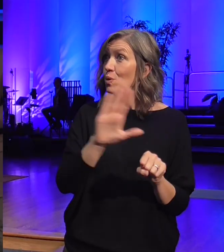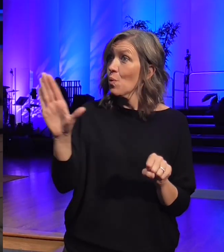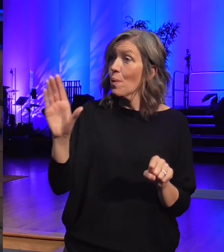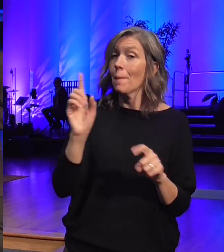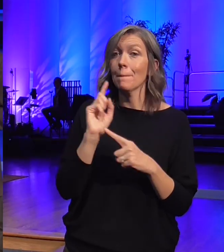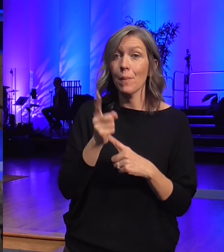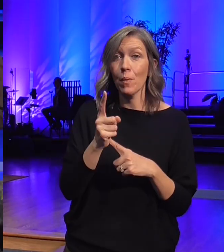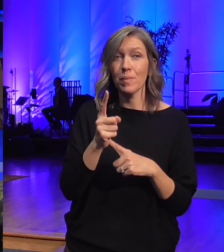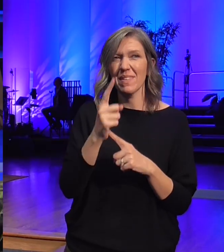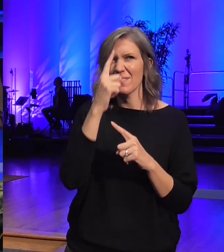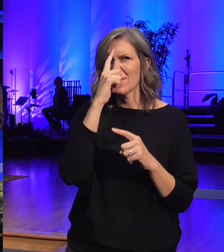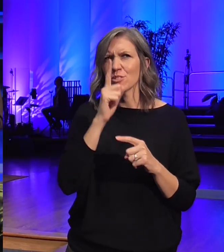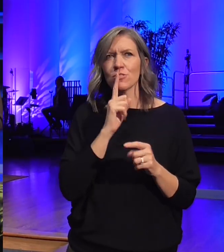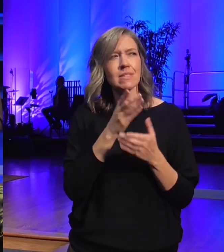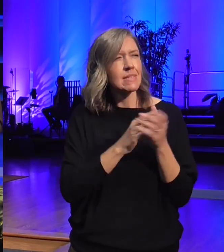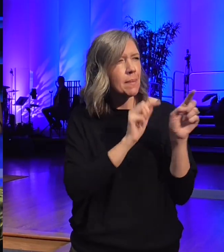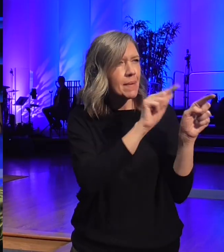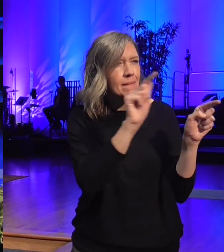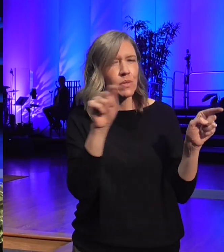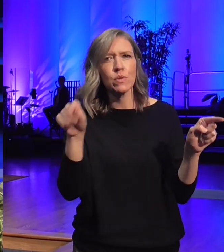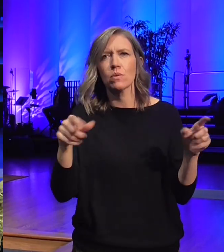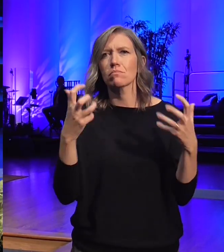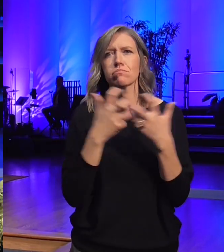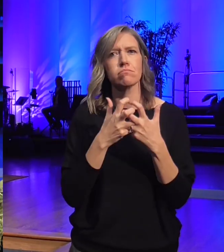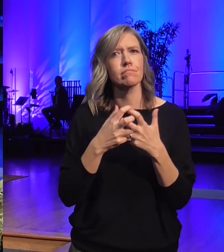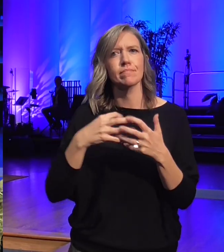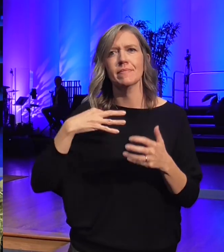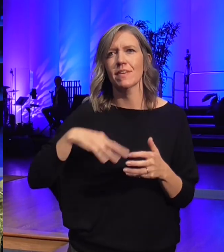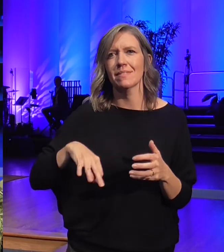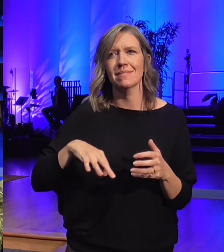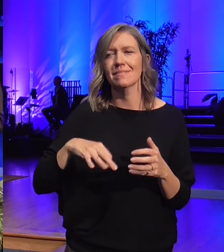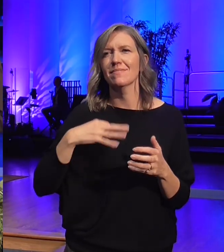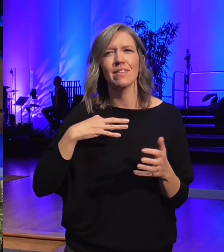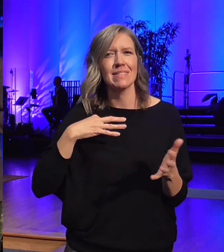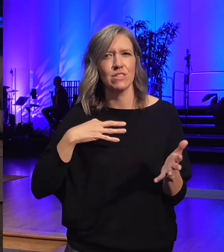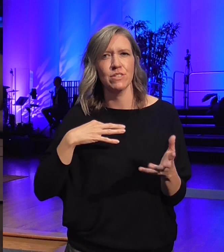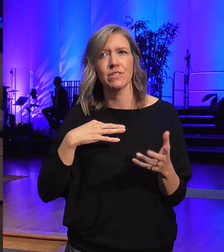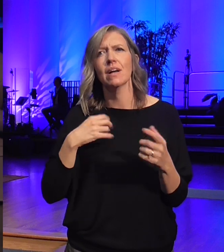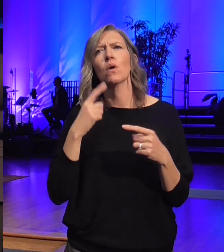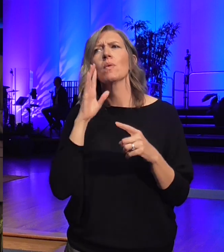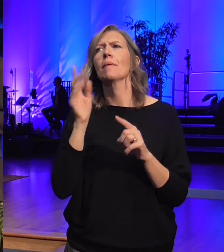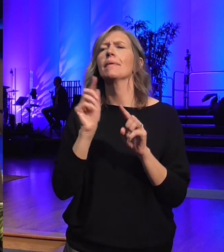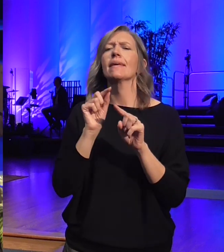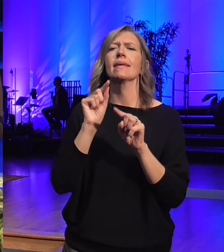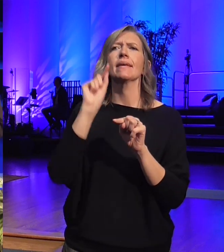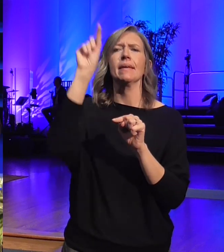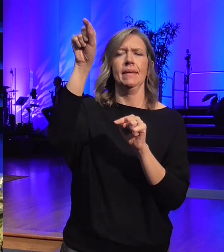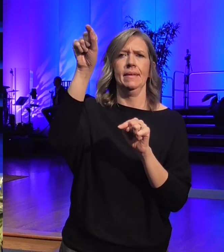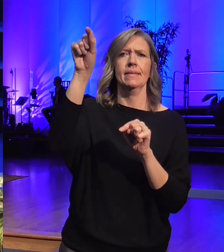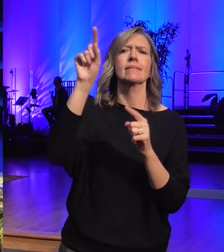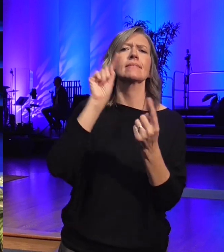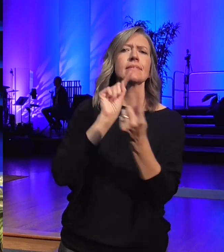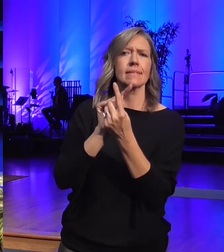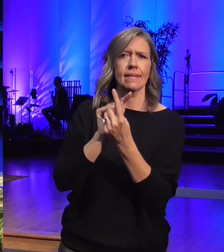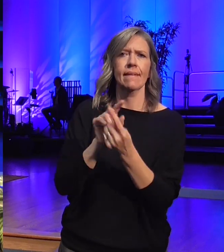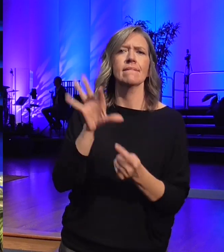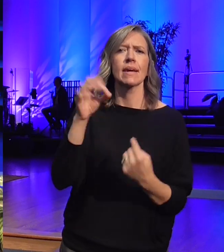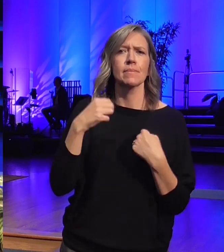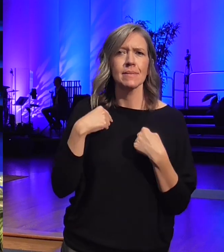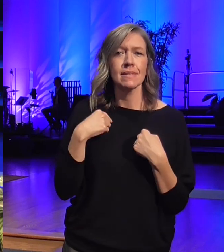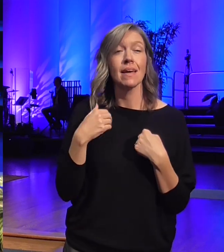some of you this is your moment, and I will be standing kind of behind the line out there so that you can come find me, and then we also